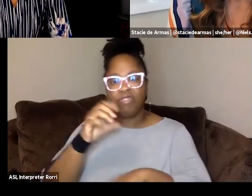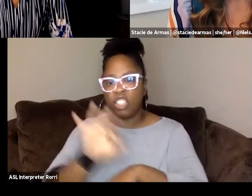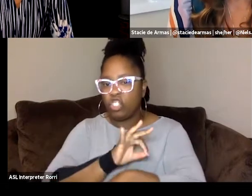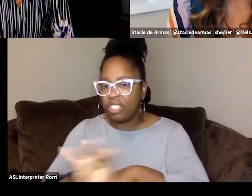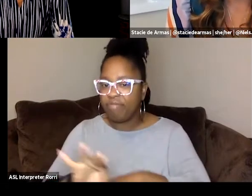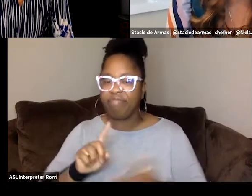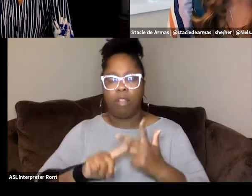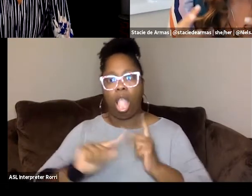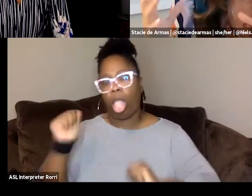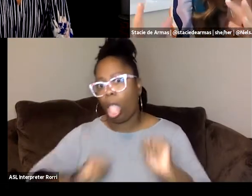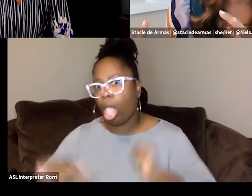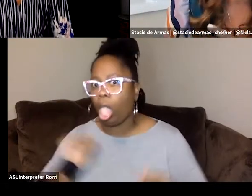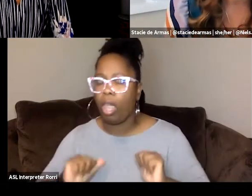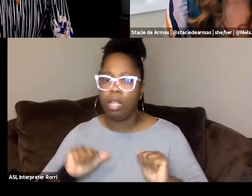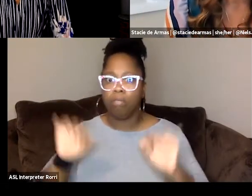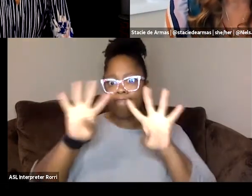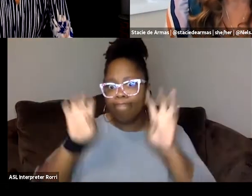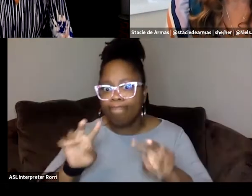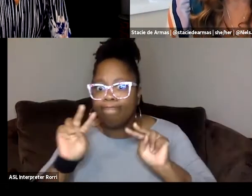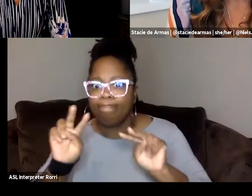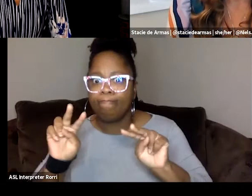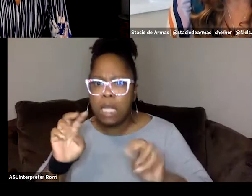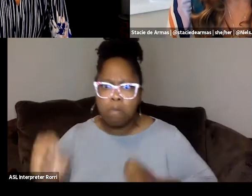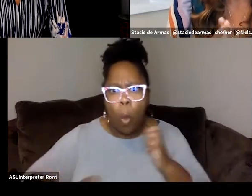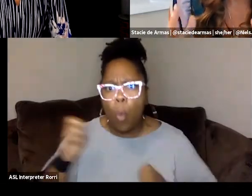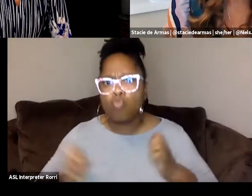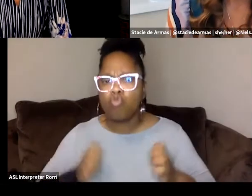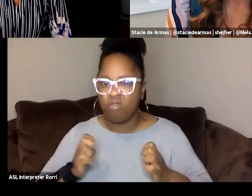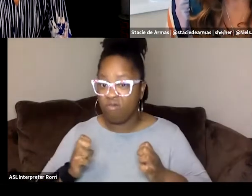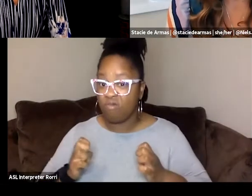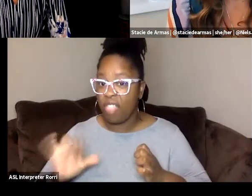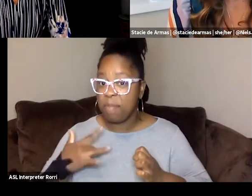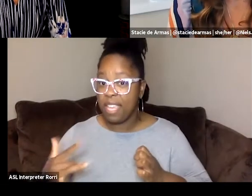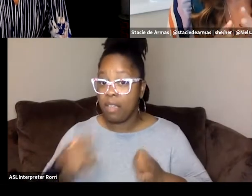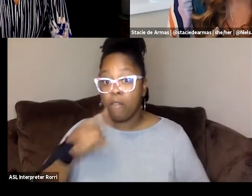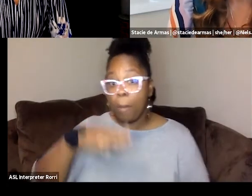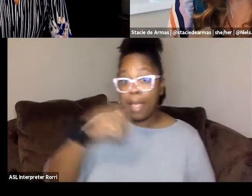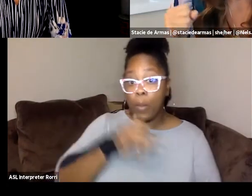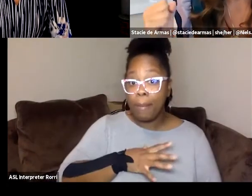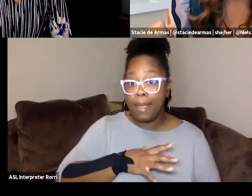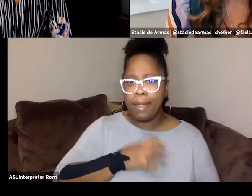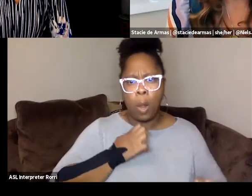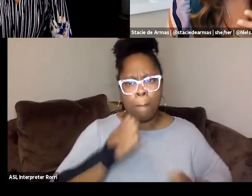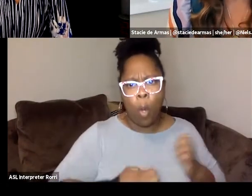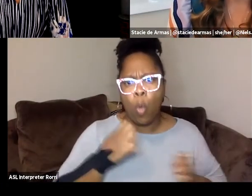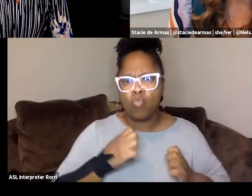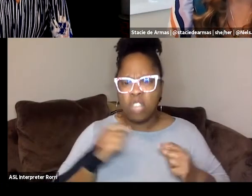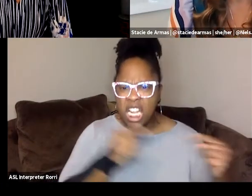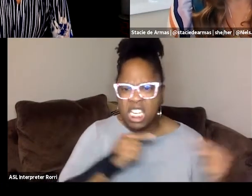melodrama, suspense, and emotional. For Black women, it was emotional and